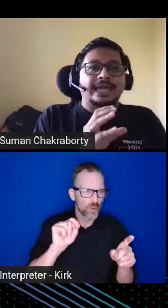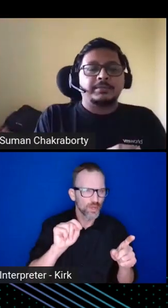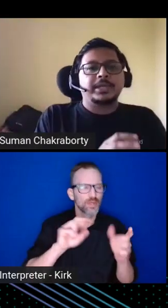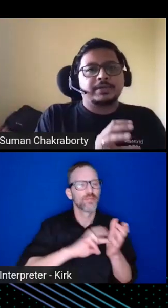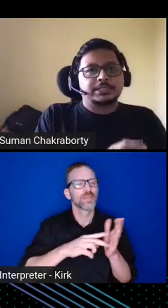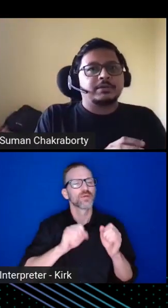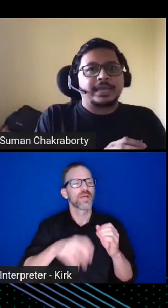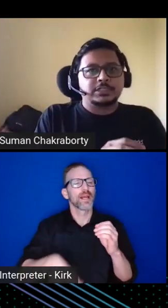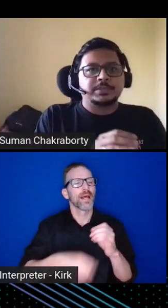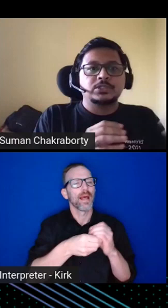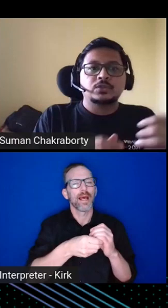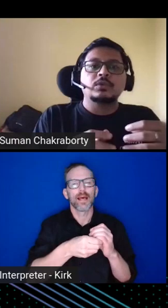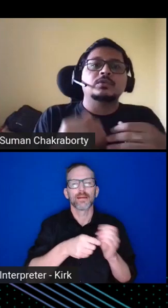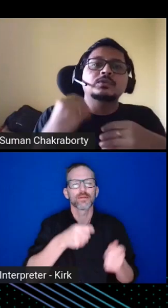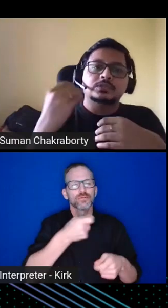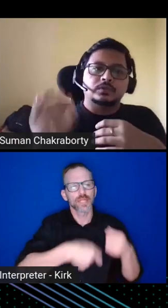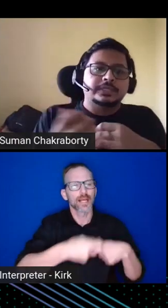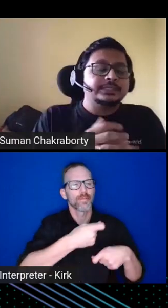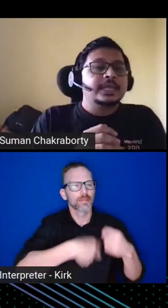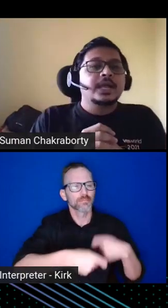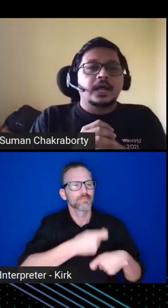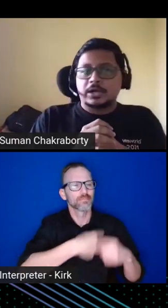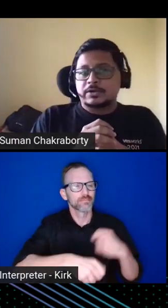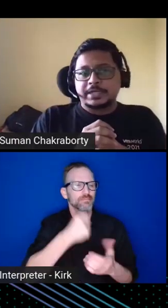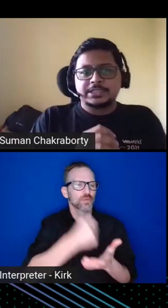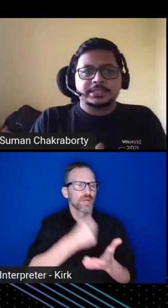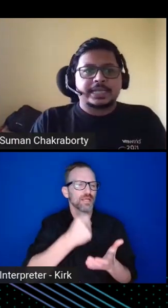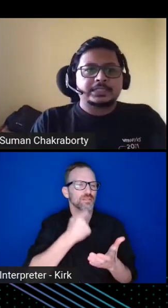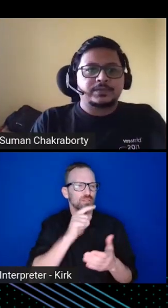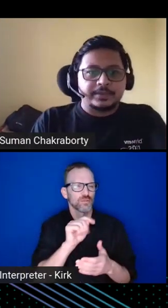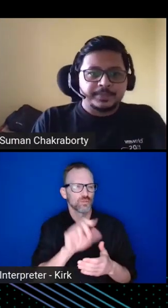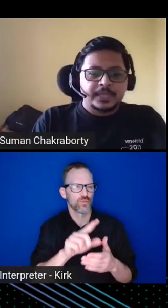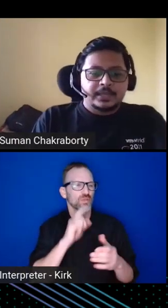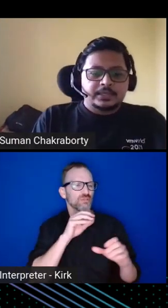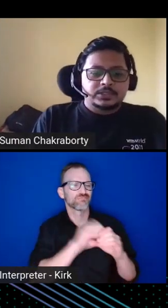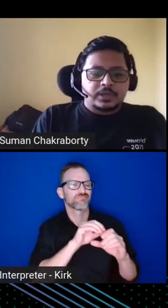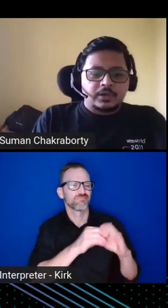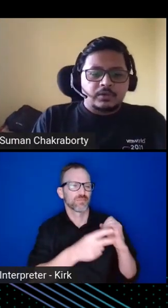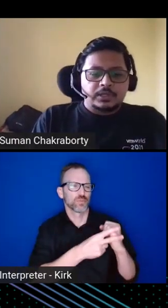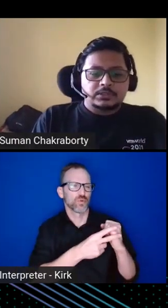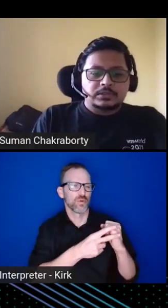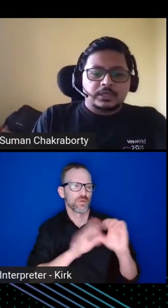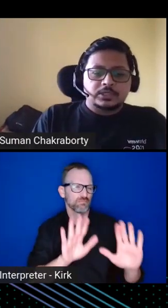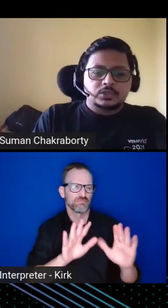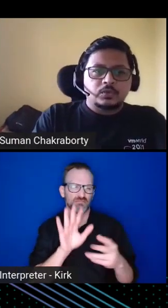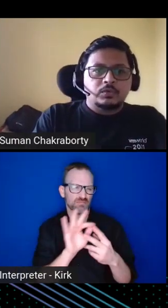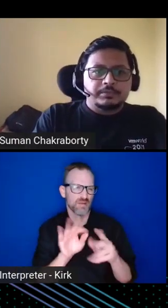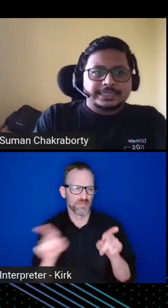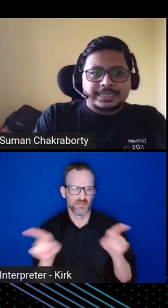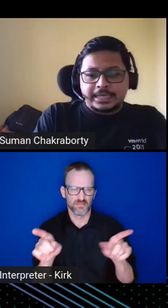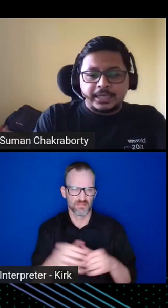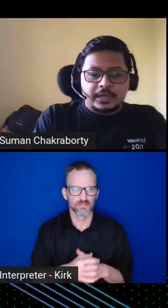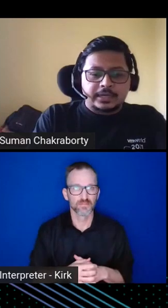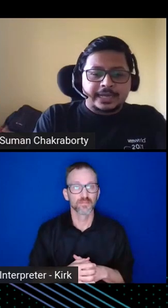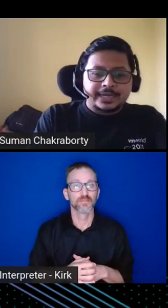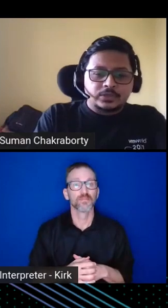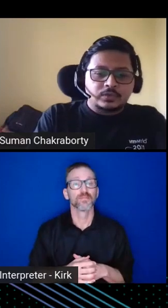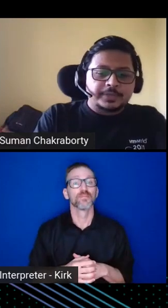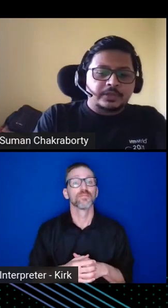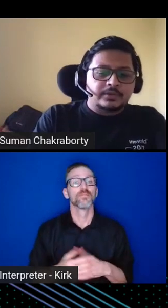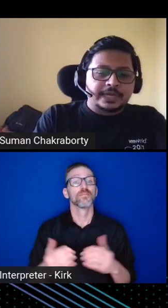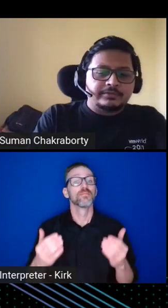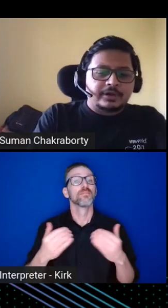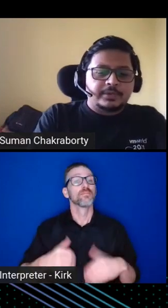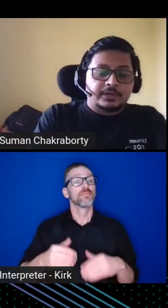a dynamic credential management tool to store these credentials as well. So now to basically connect